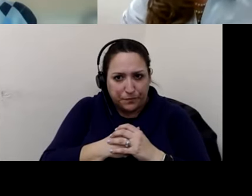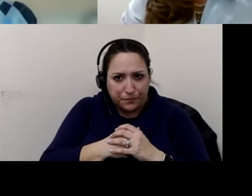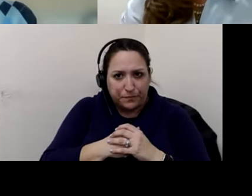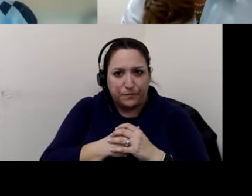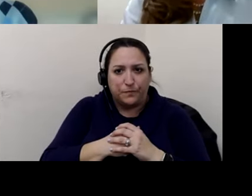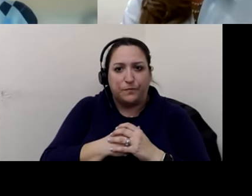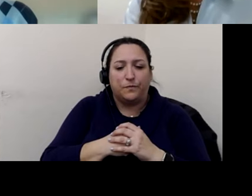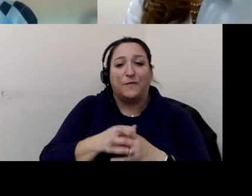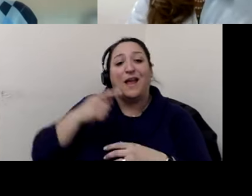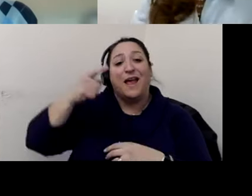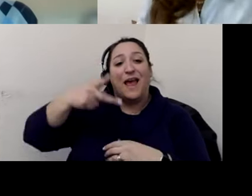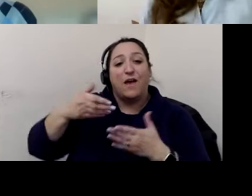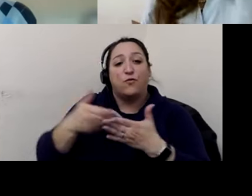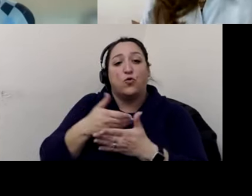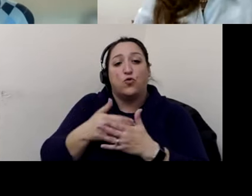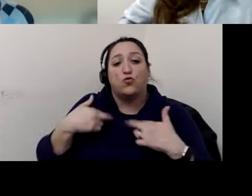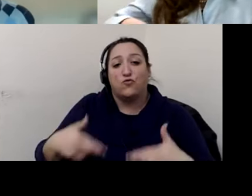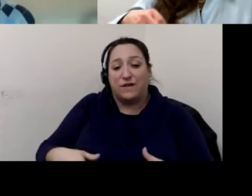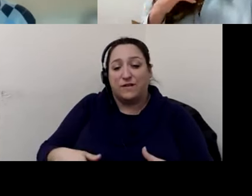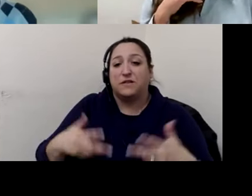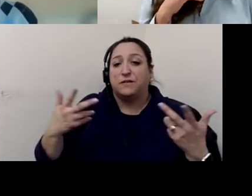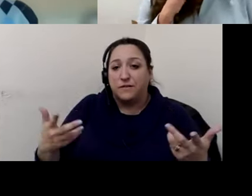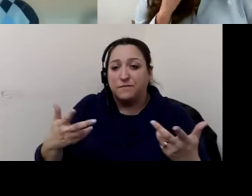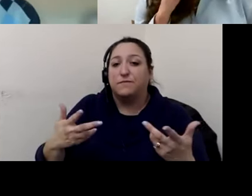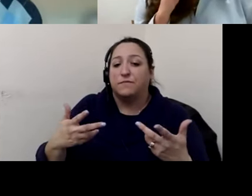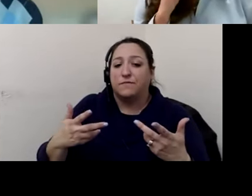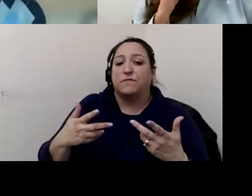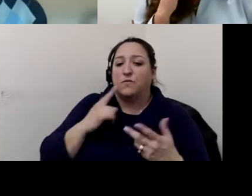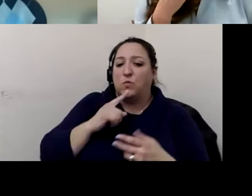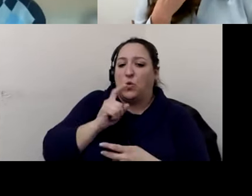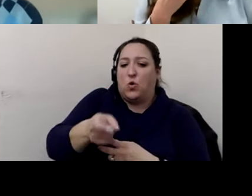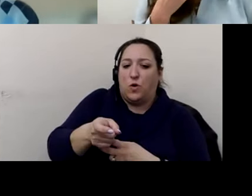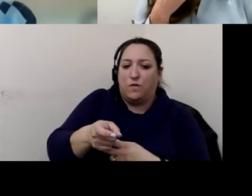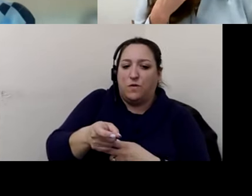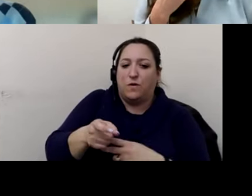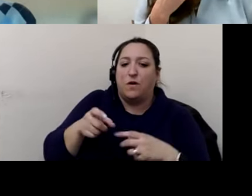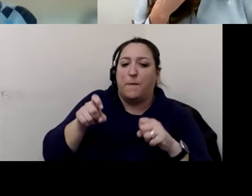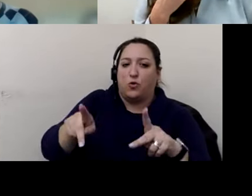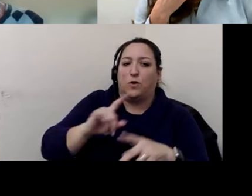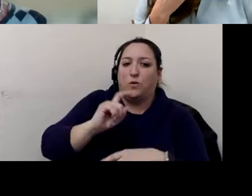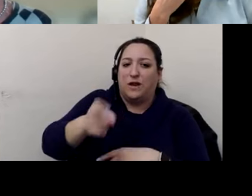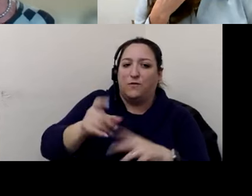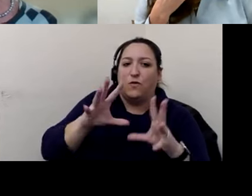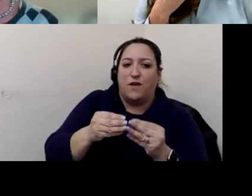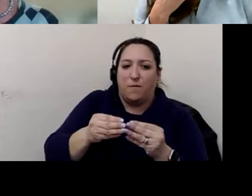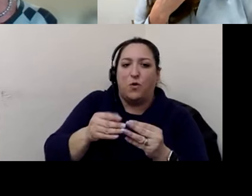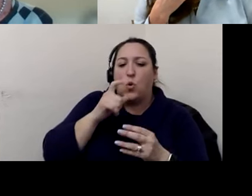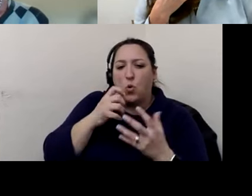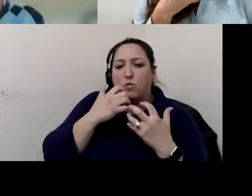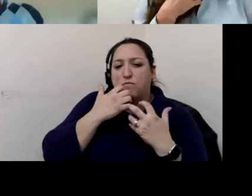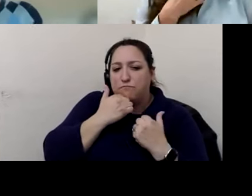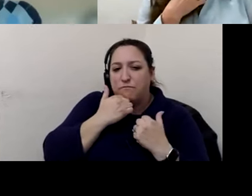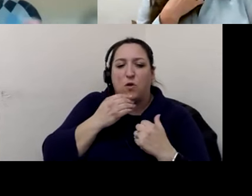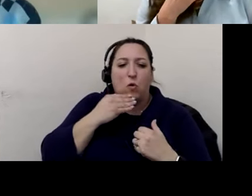Half of the new residential opportunities were afforded and offered to families who had loved ones at